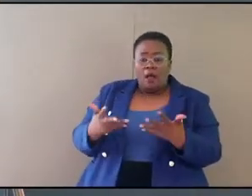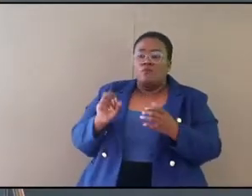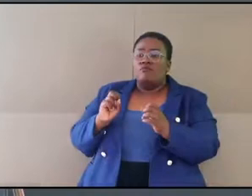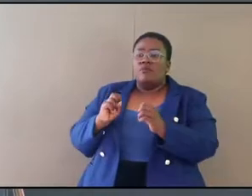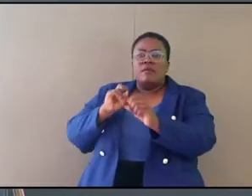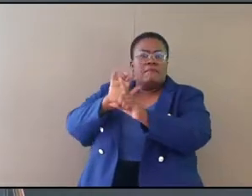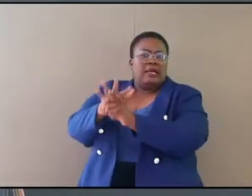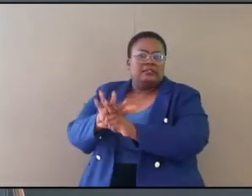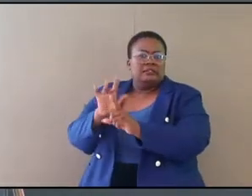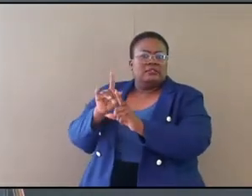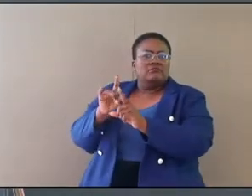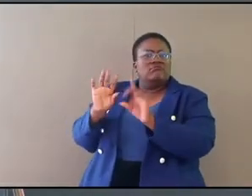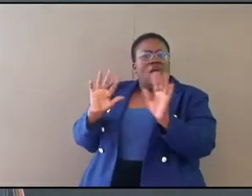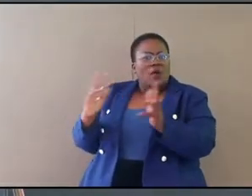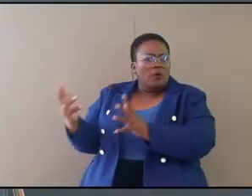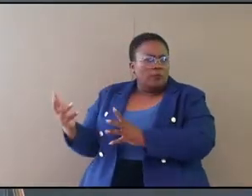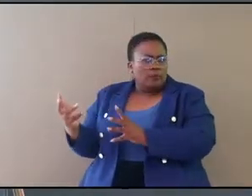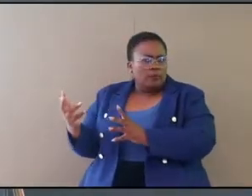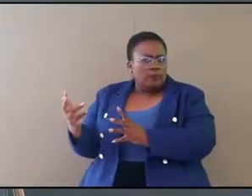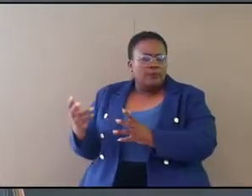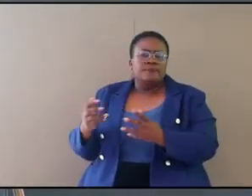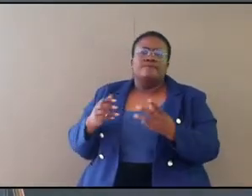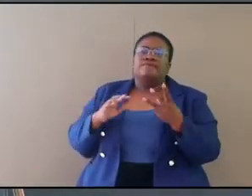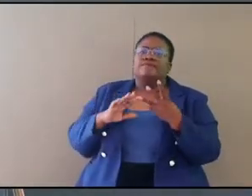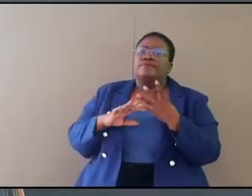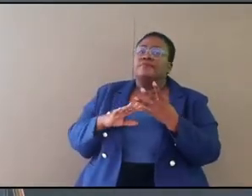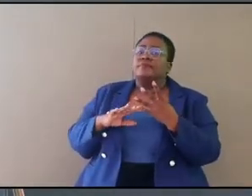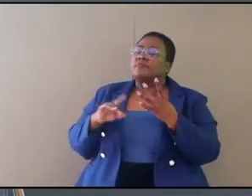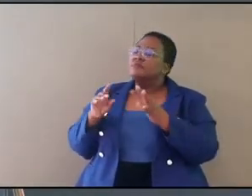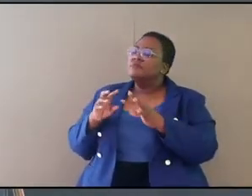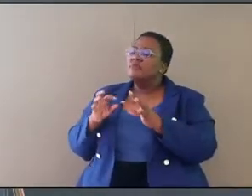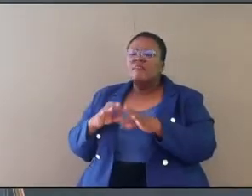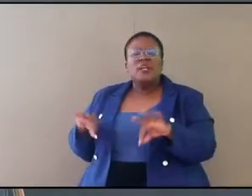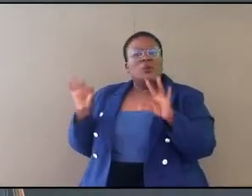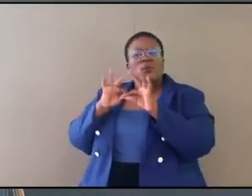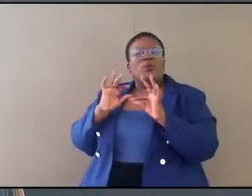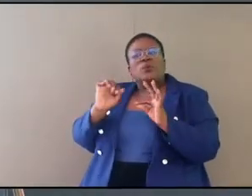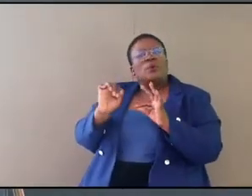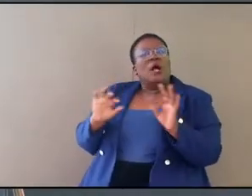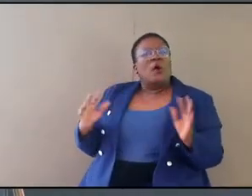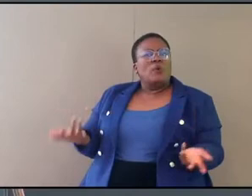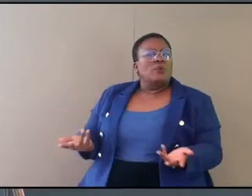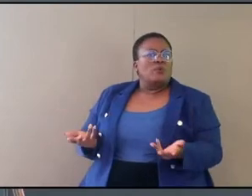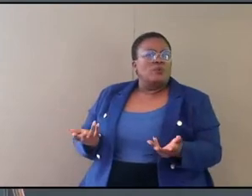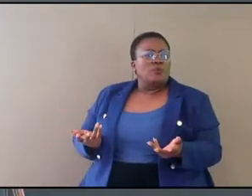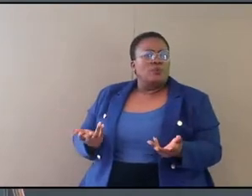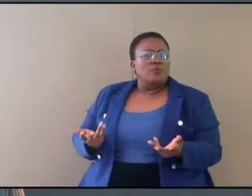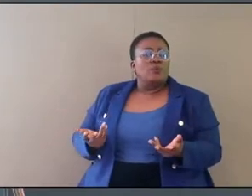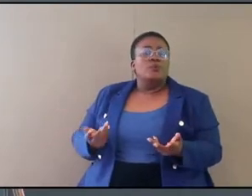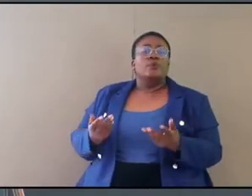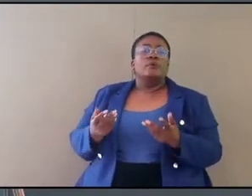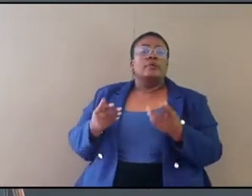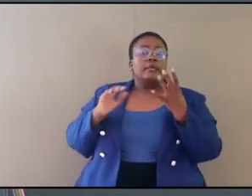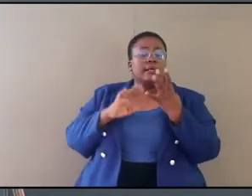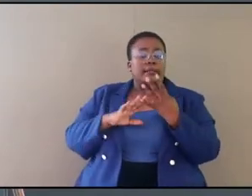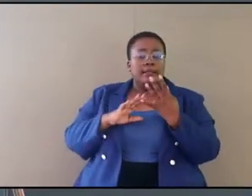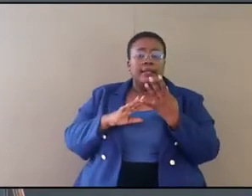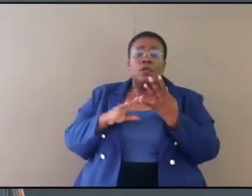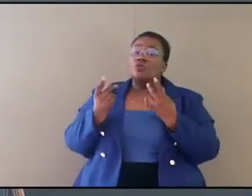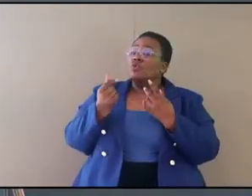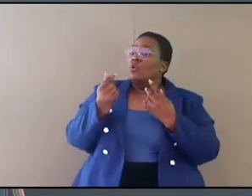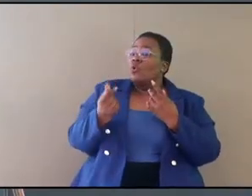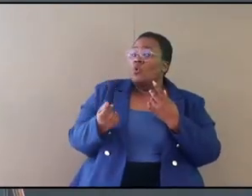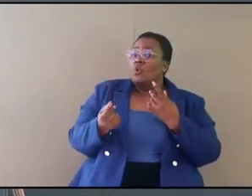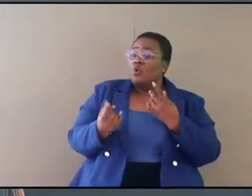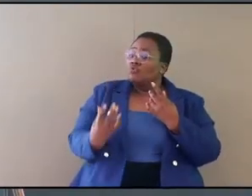child support grant on child poverty, to review the value of the child support grant in the context of child poverty and the cost of